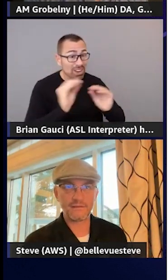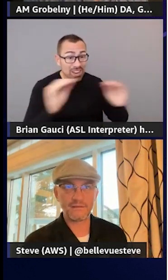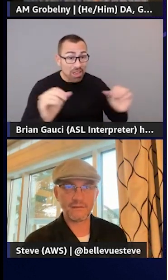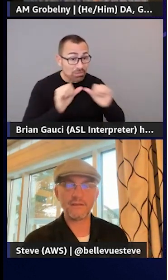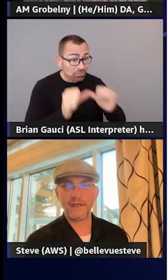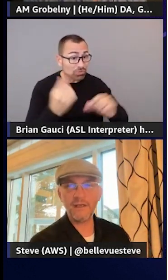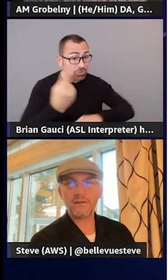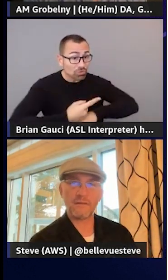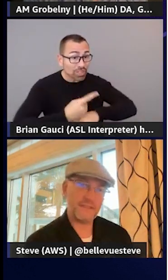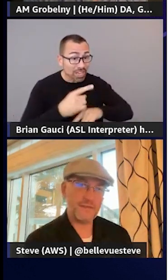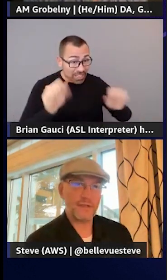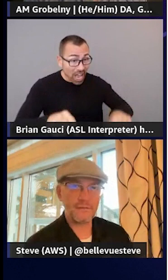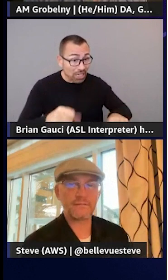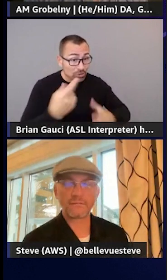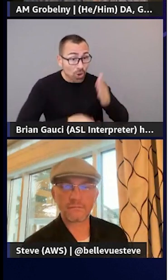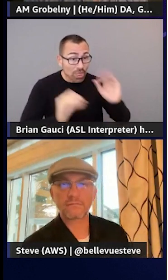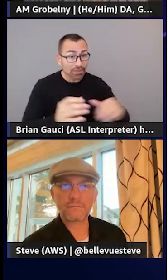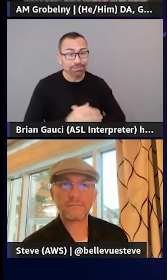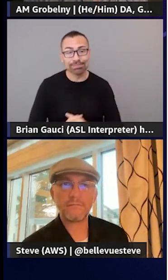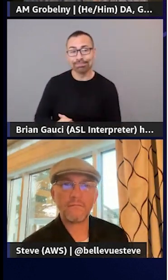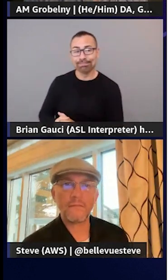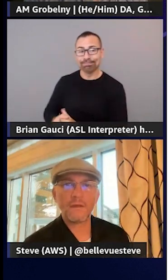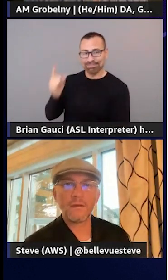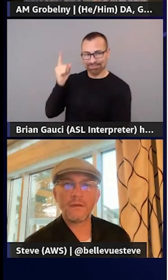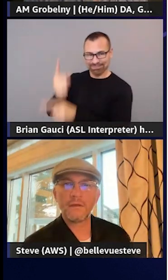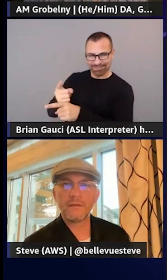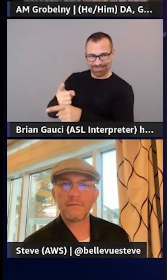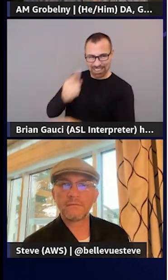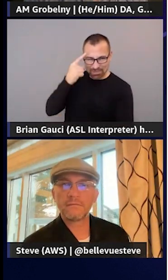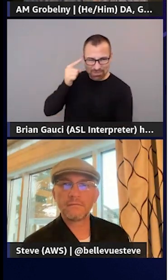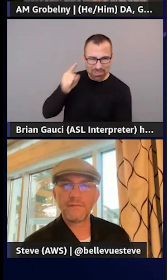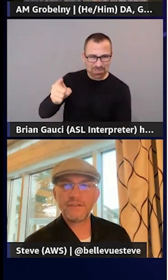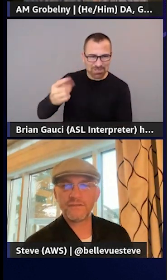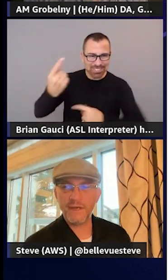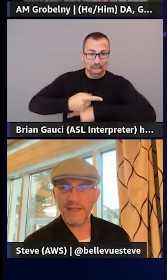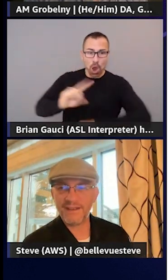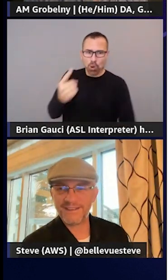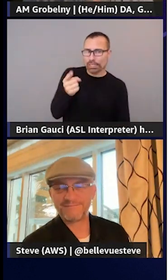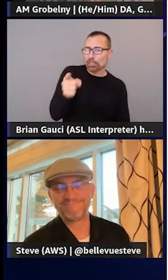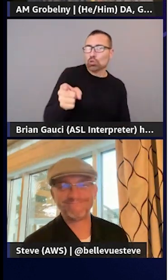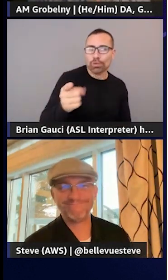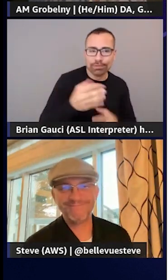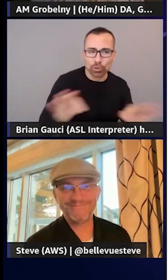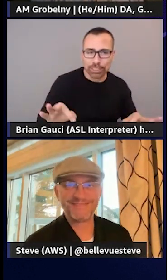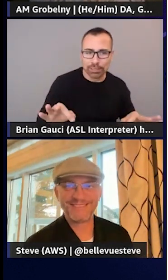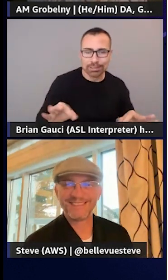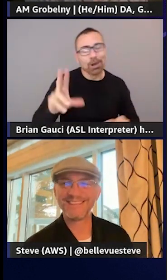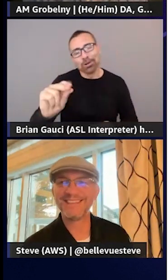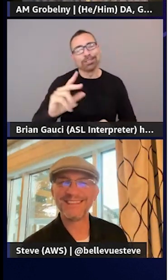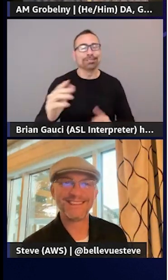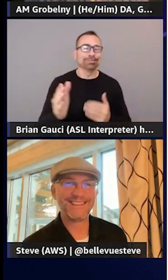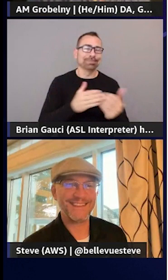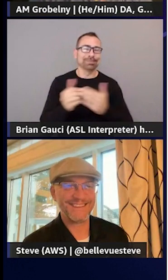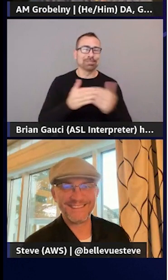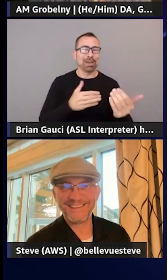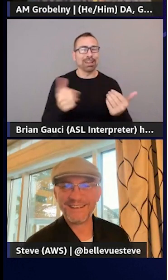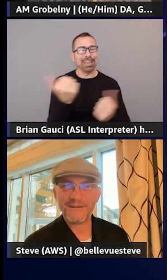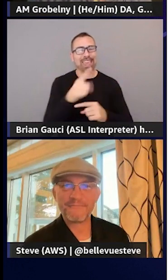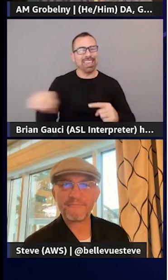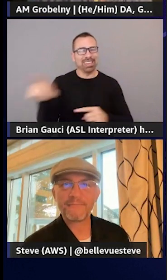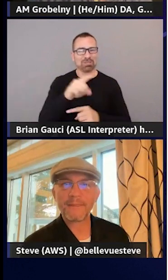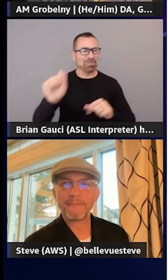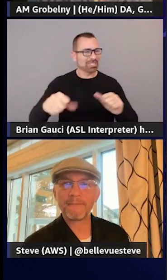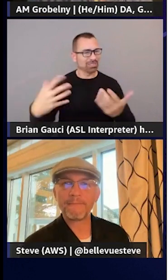right. It's free for you. Just for you, Steve. No, I'm just anyone who plays. Anyone who plays, it's free for them to come